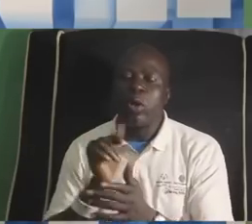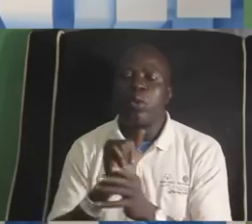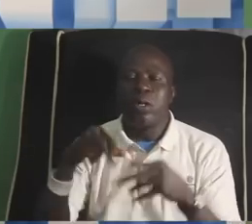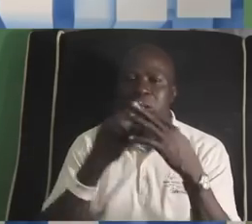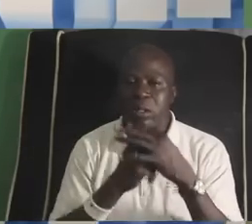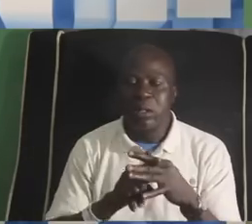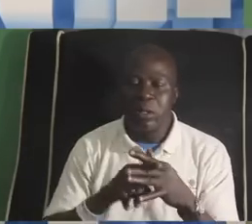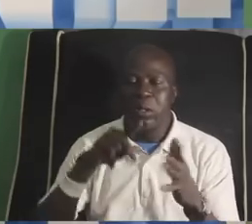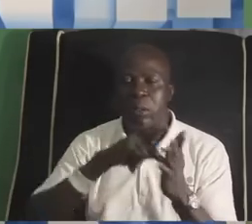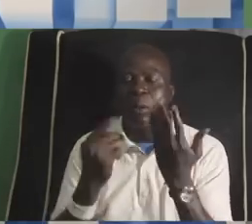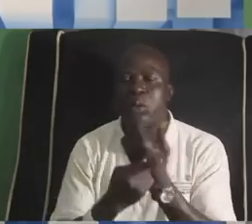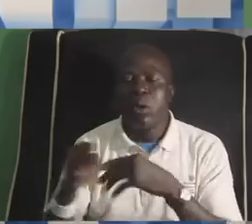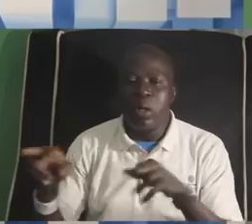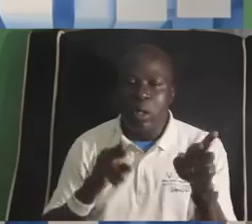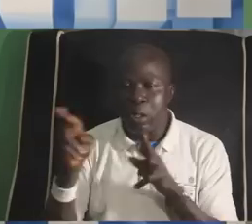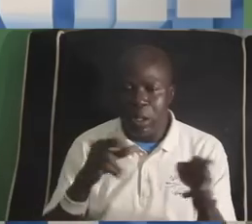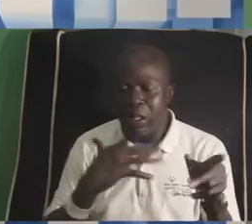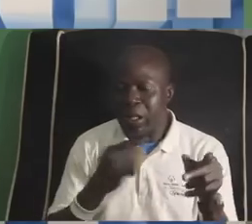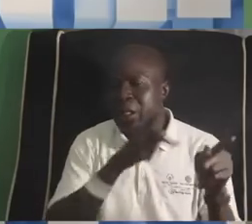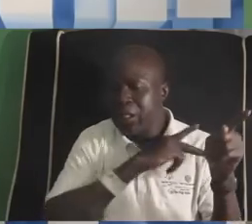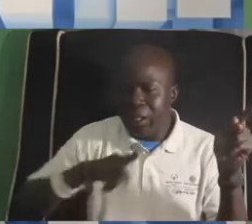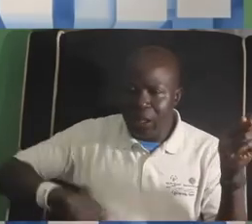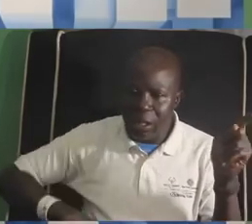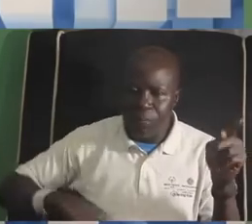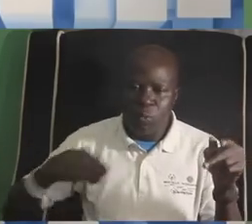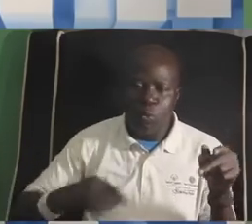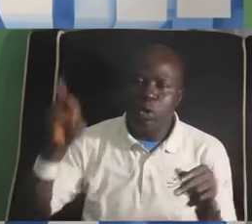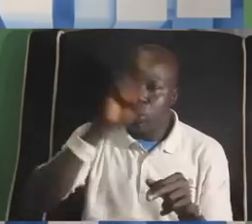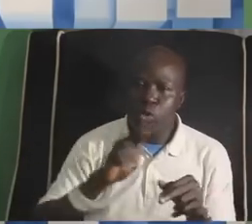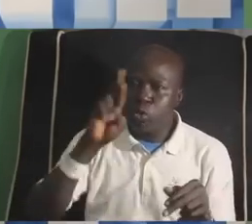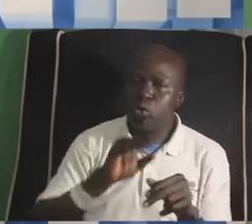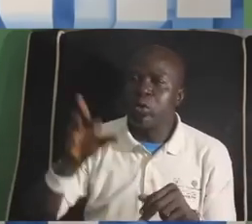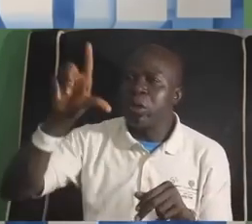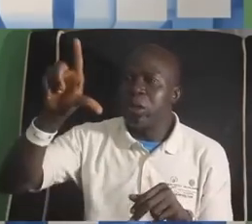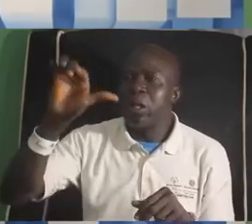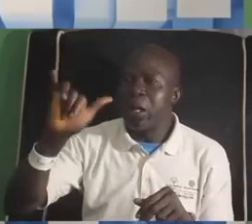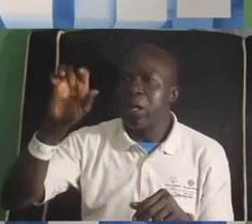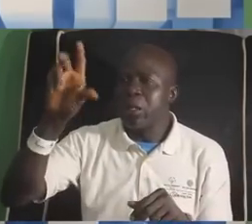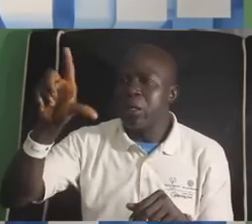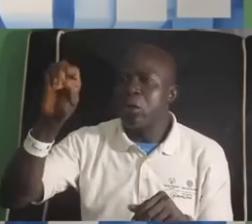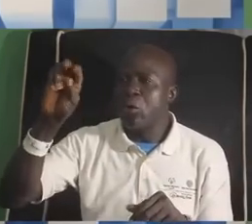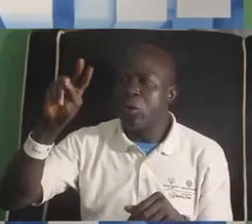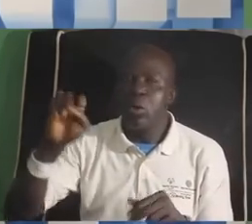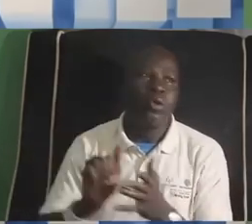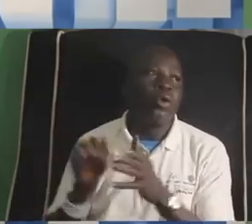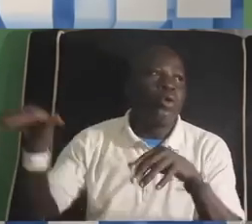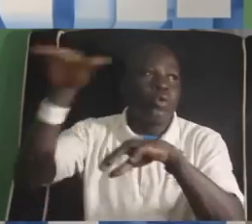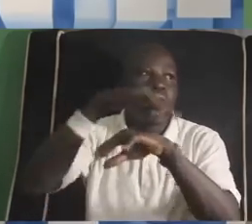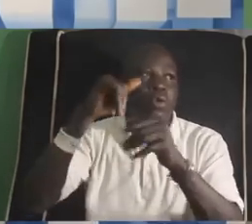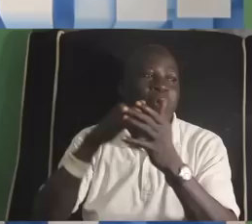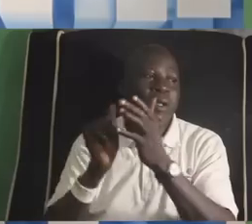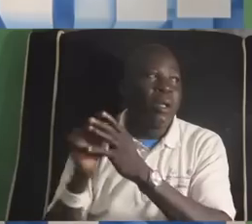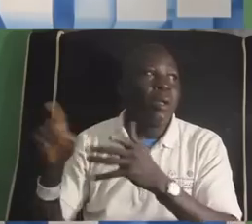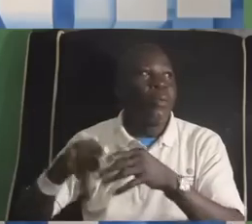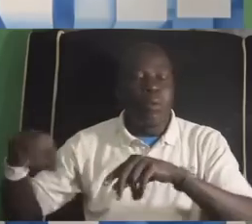bí ọba. When we started program partnering as king. Ọ̀rá la fi ṣe roof gbà náà. We use kind of roof there. But a mọ̀ pé agbára kan bẹ̀ tí mo ní ṣe bí